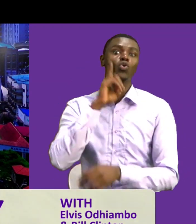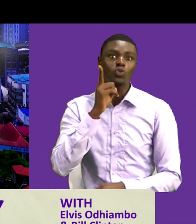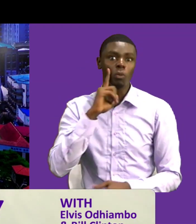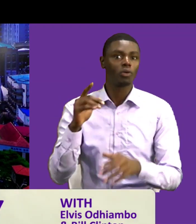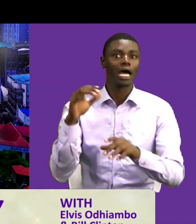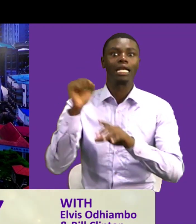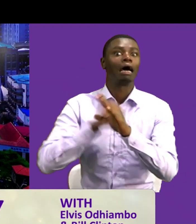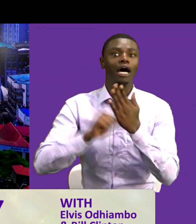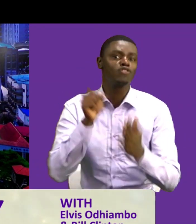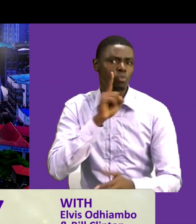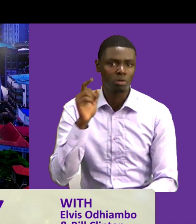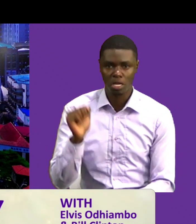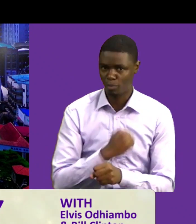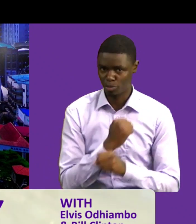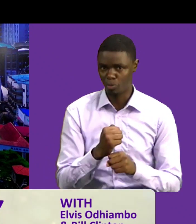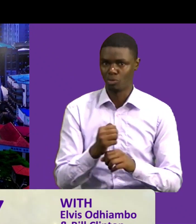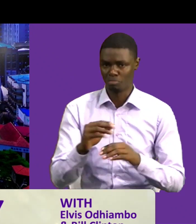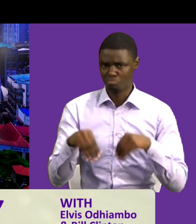So